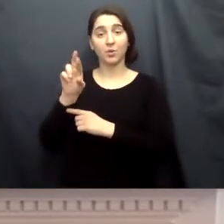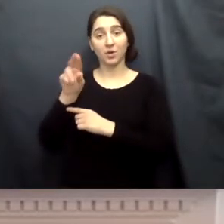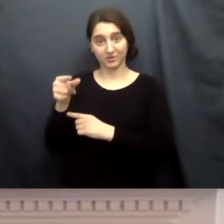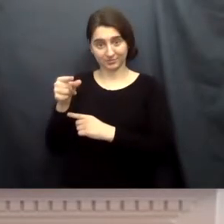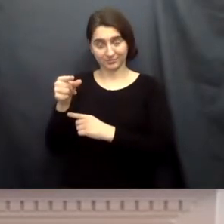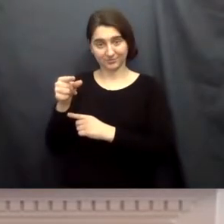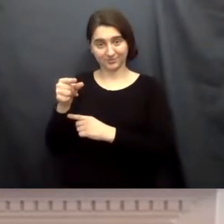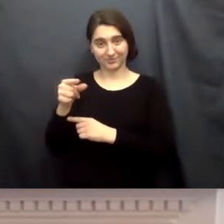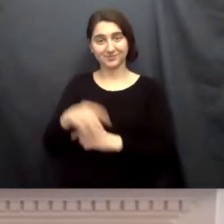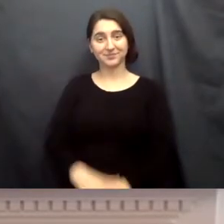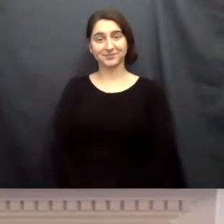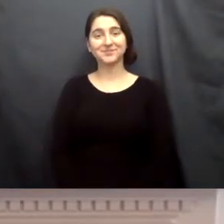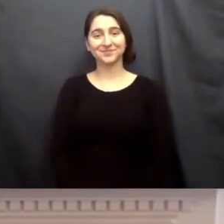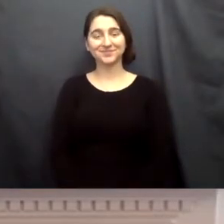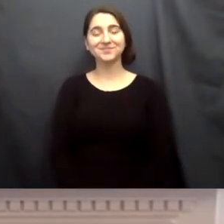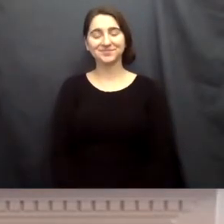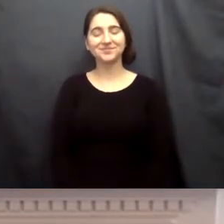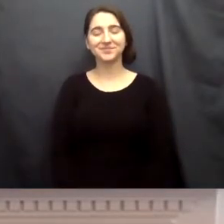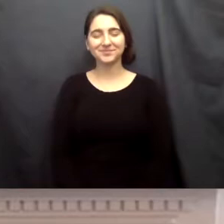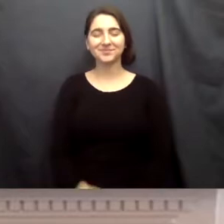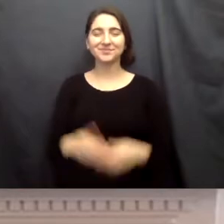fbcia.org.